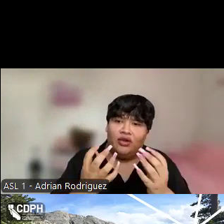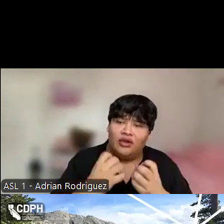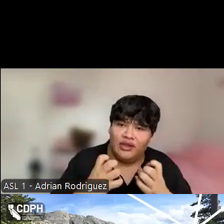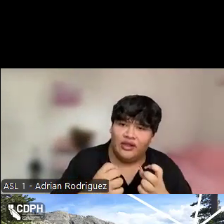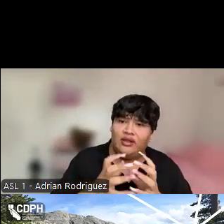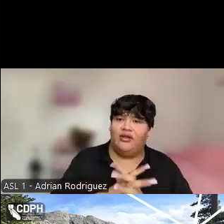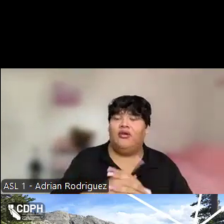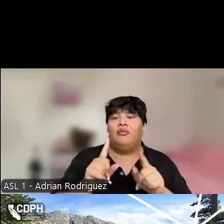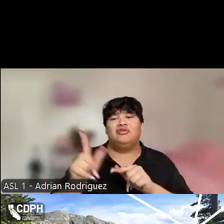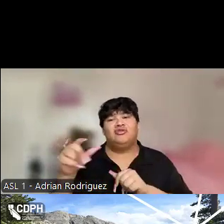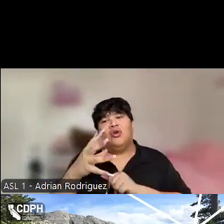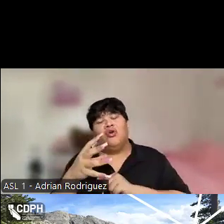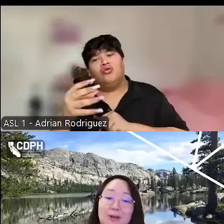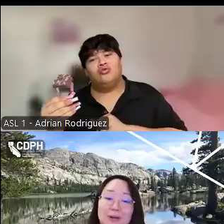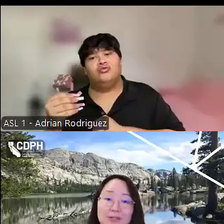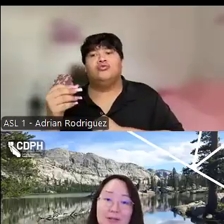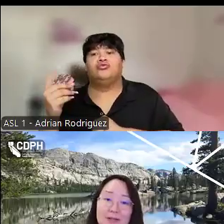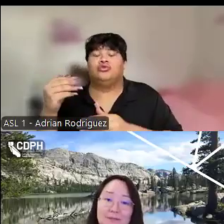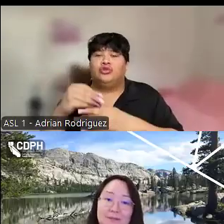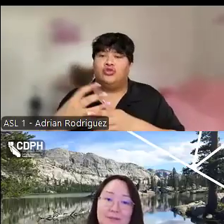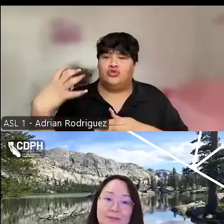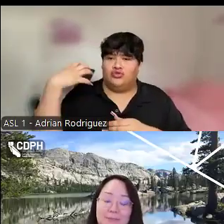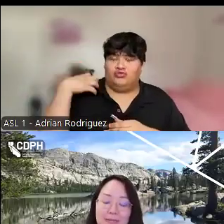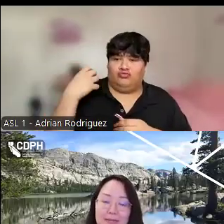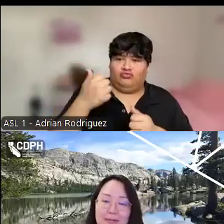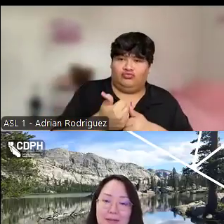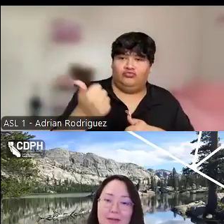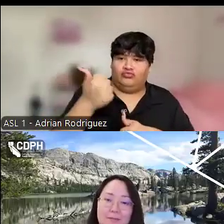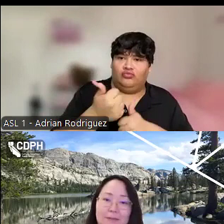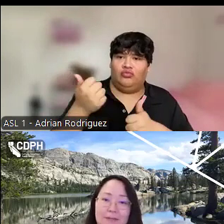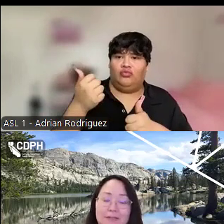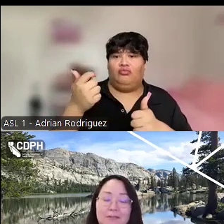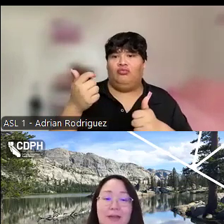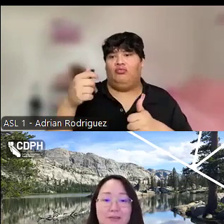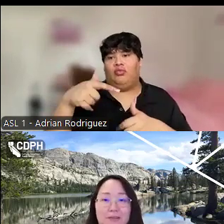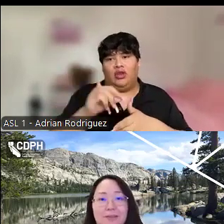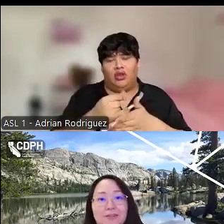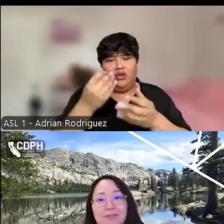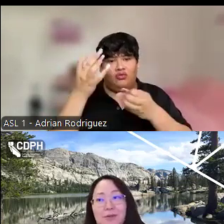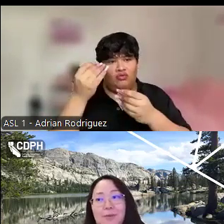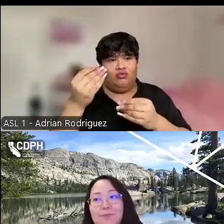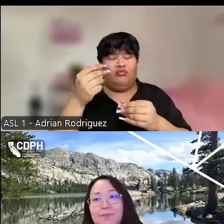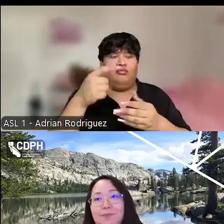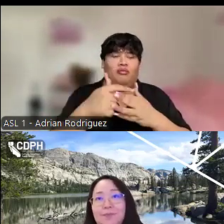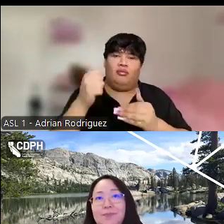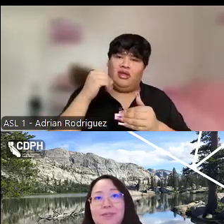is also in charge of updating the latest facts and figures.